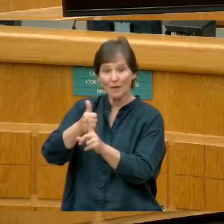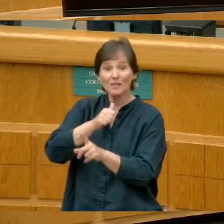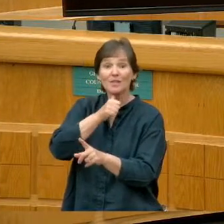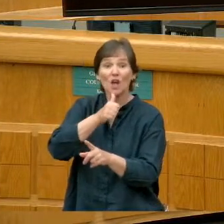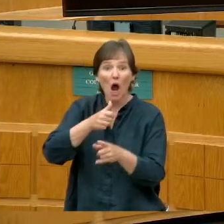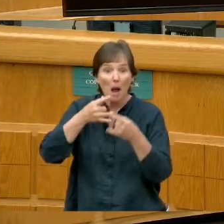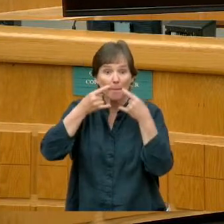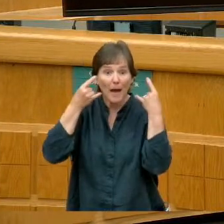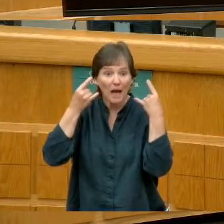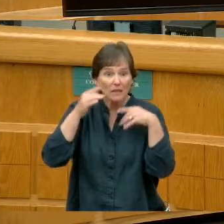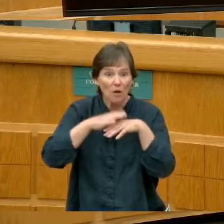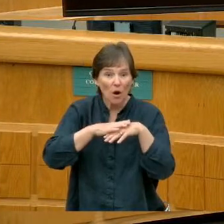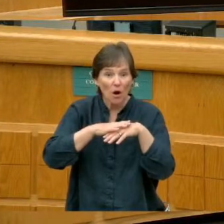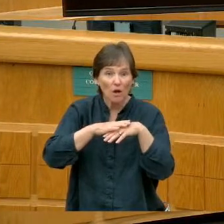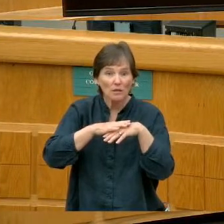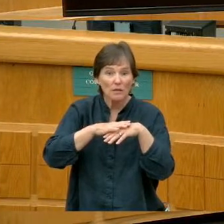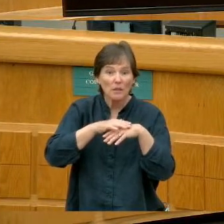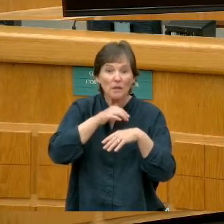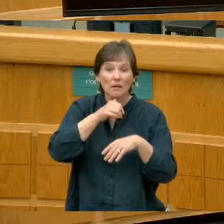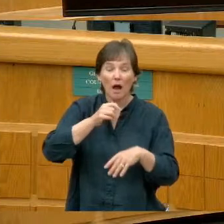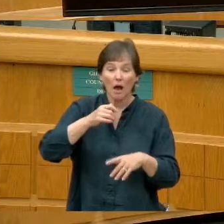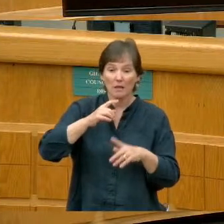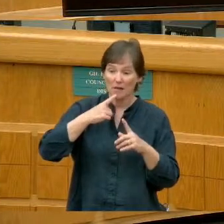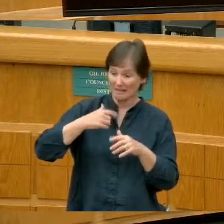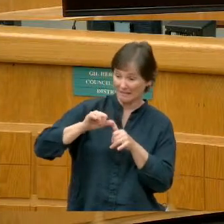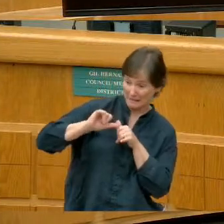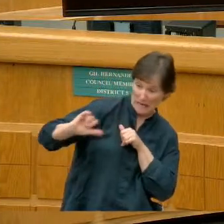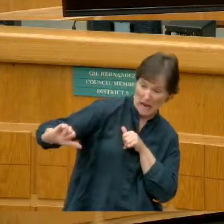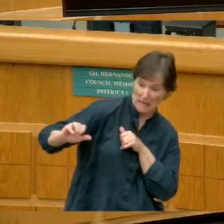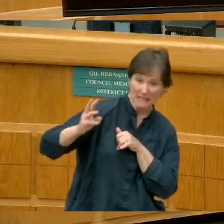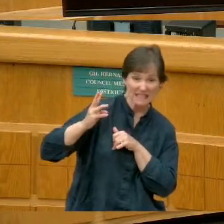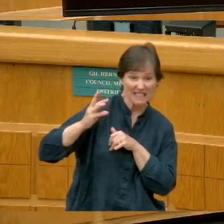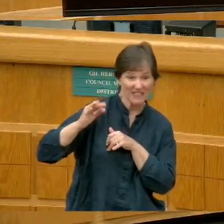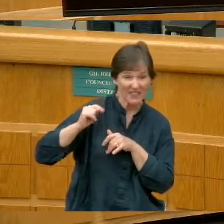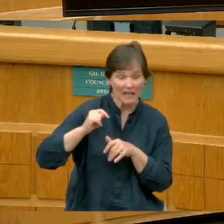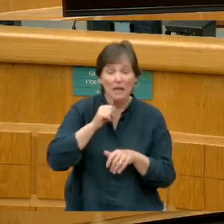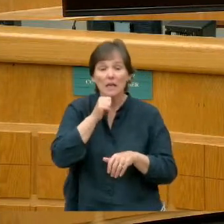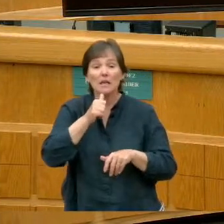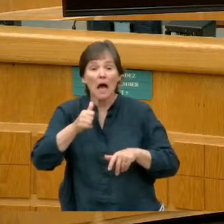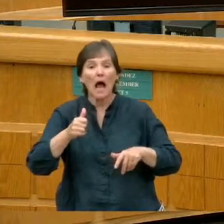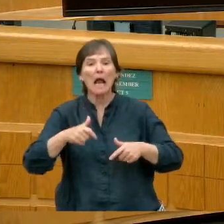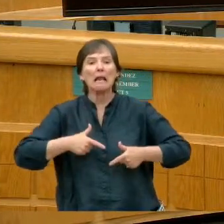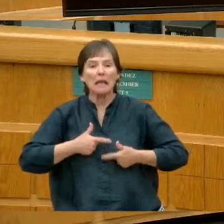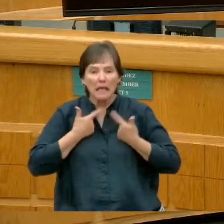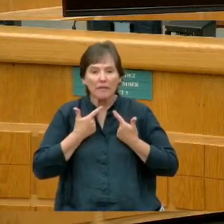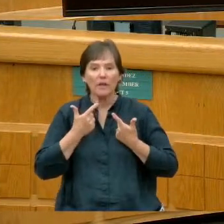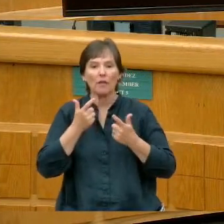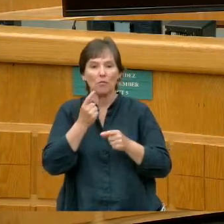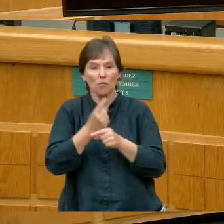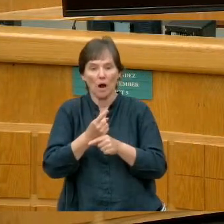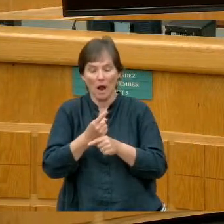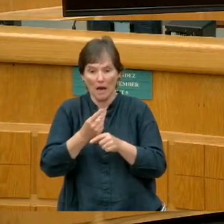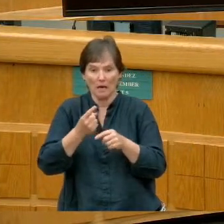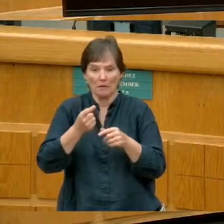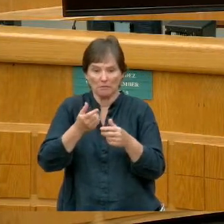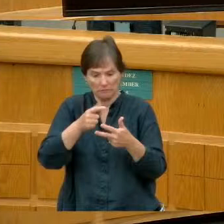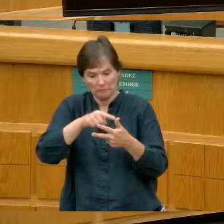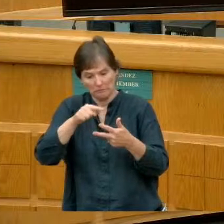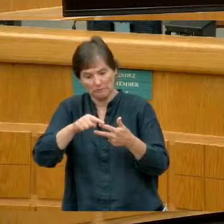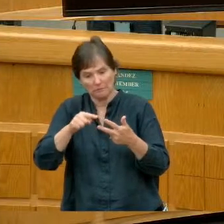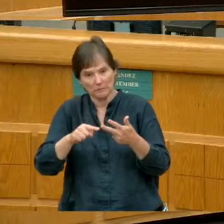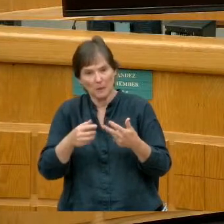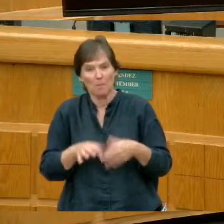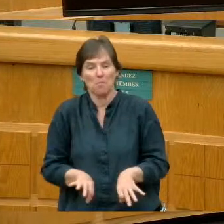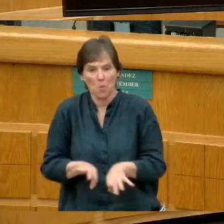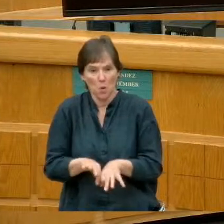this, not preaching it, not living it, not walking the walk. But I'm going to ask you,